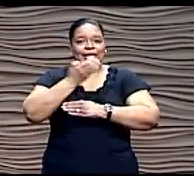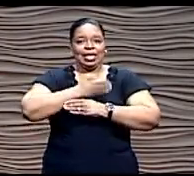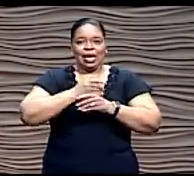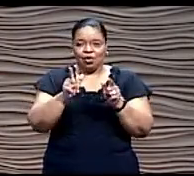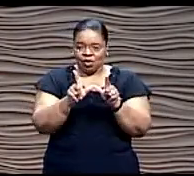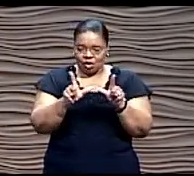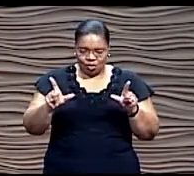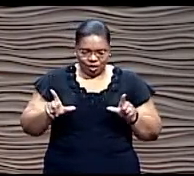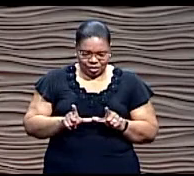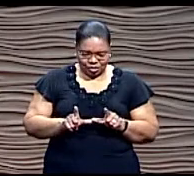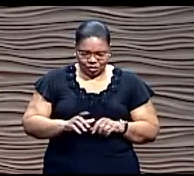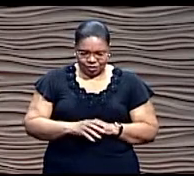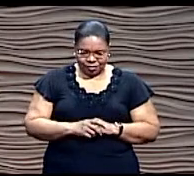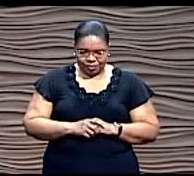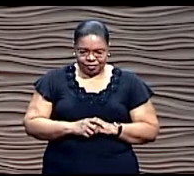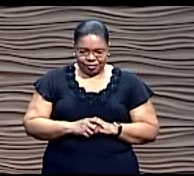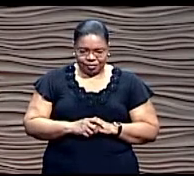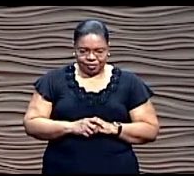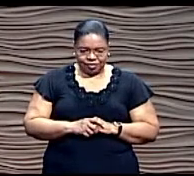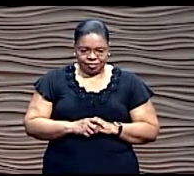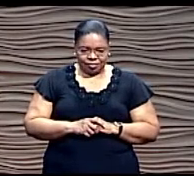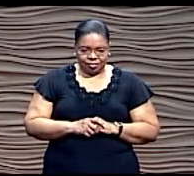location,